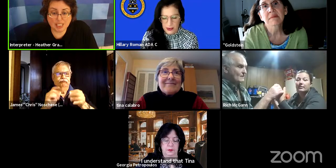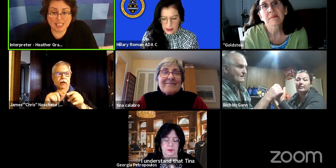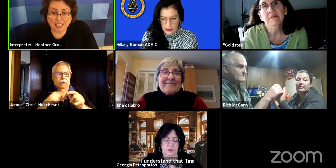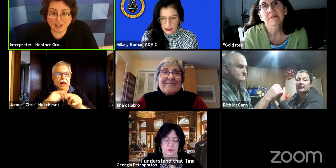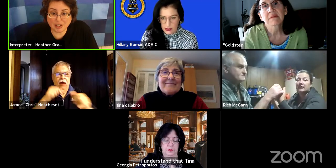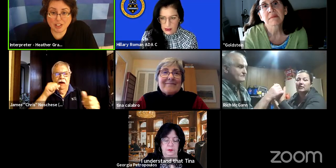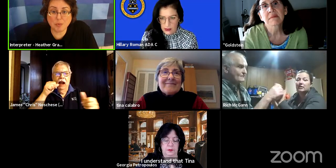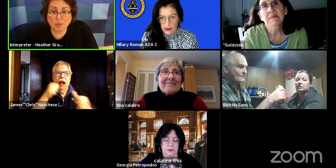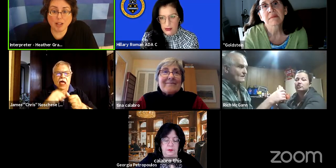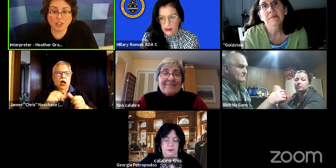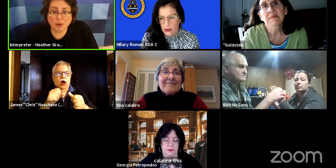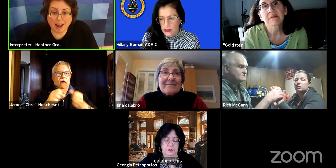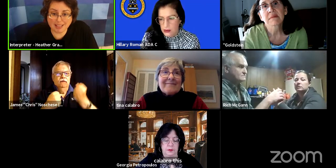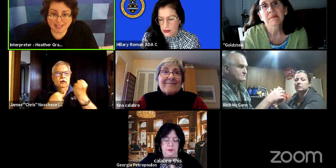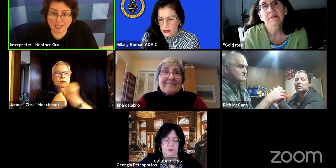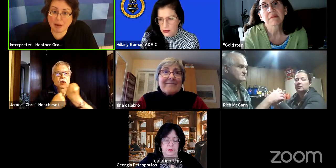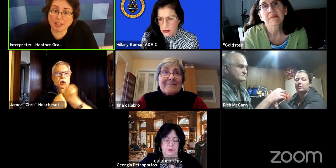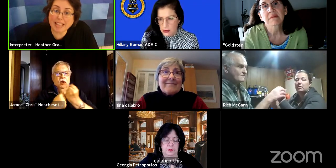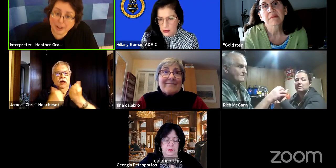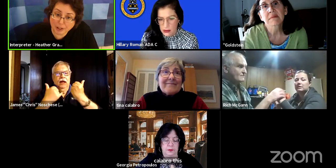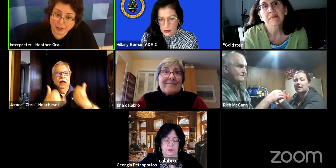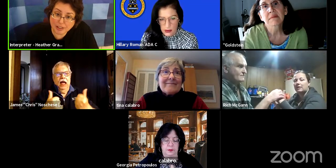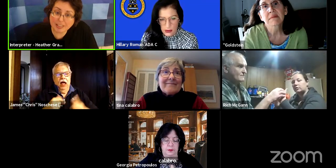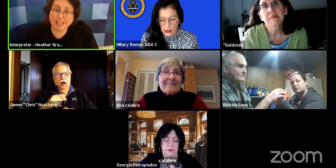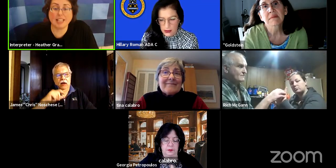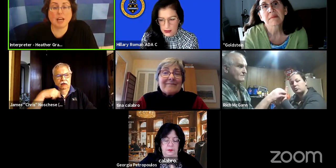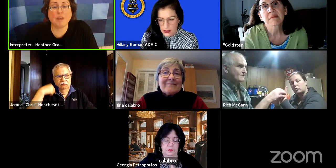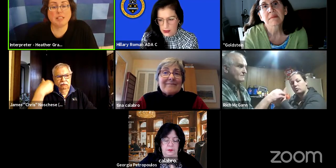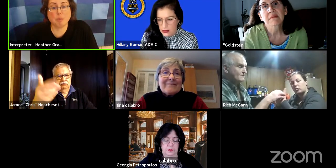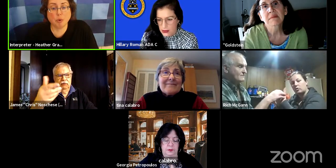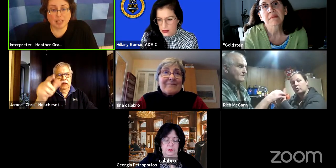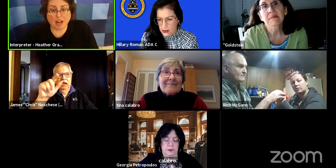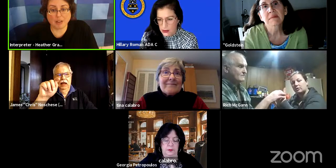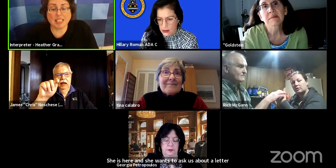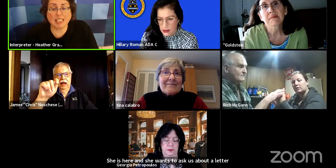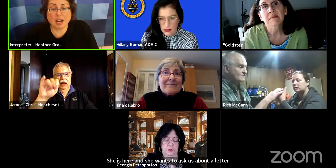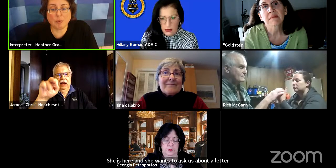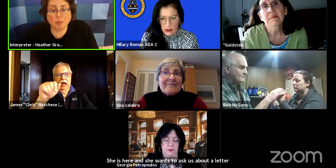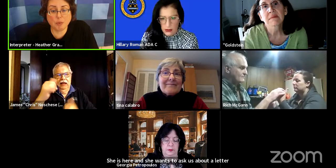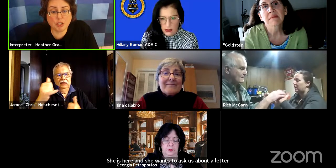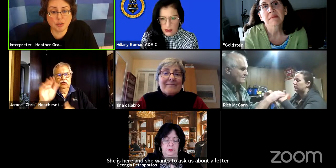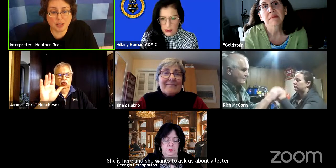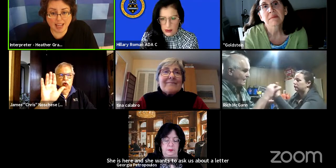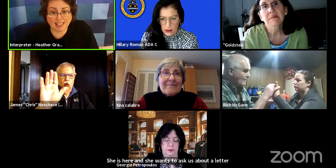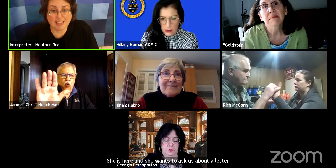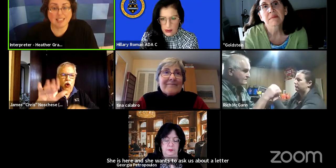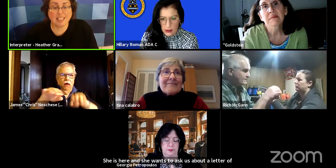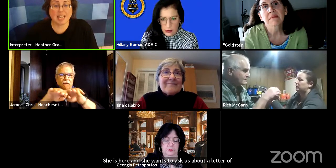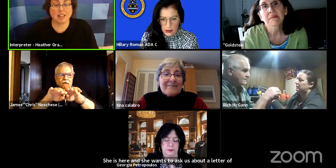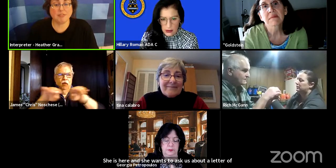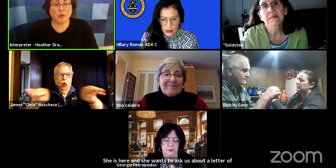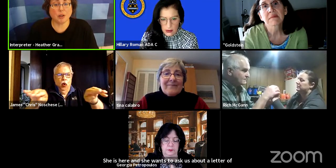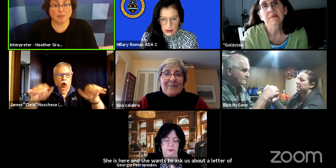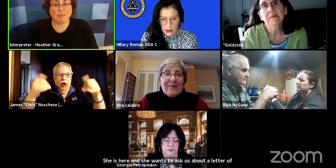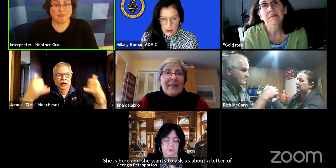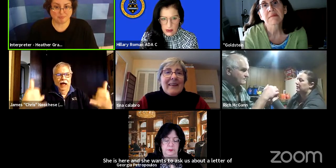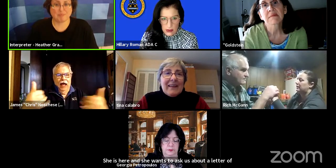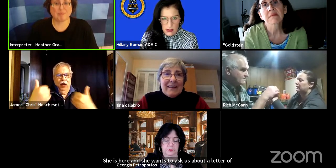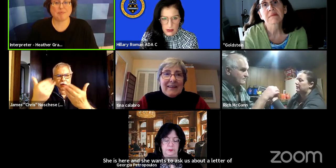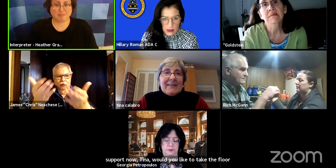that she is here and she wants to ask us about a letter of support now. Tina, would you like to take the